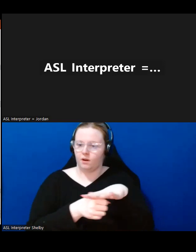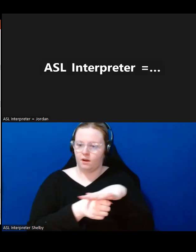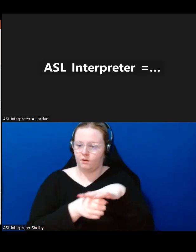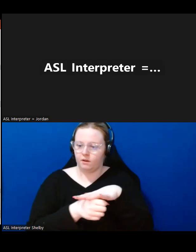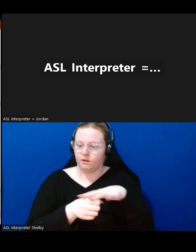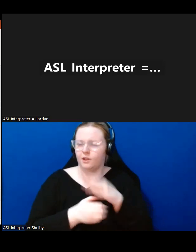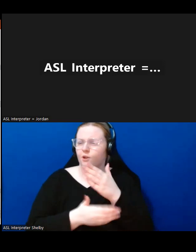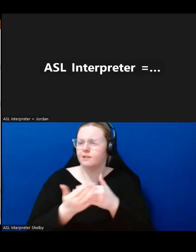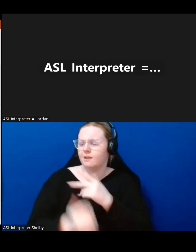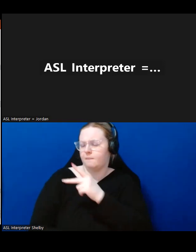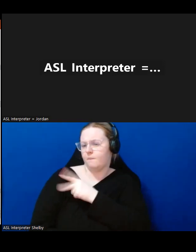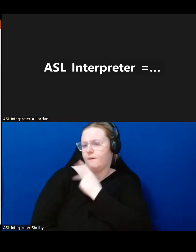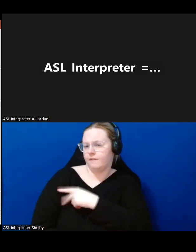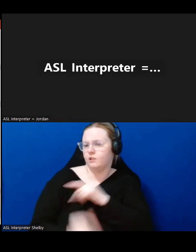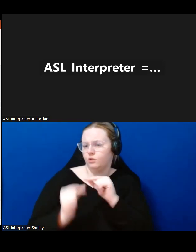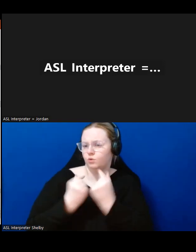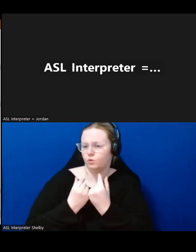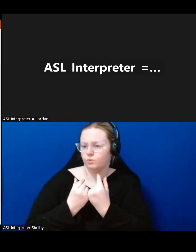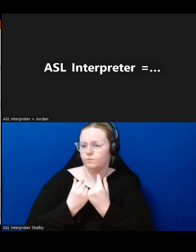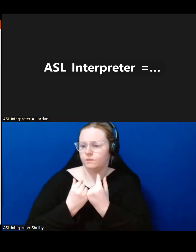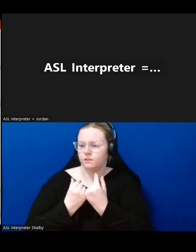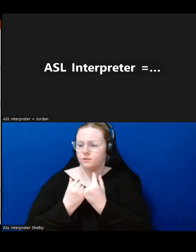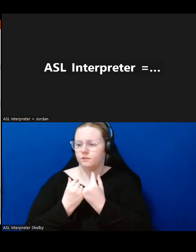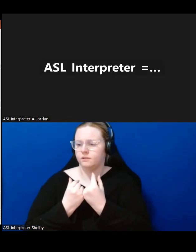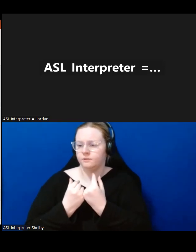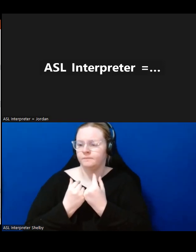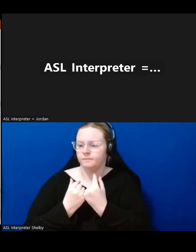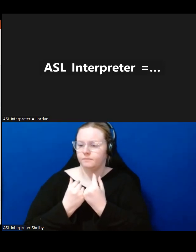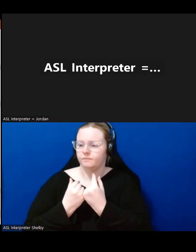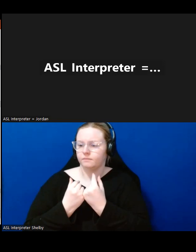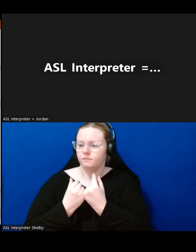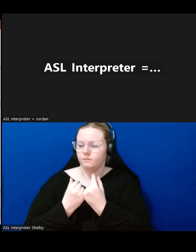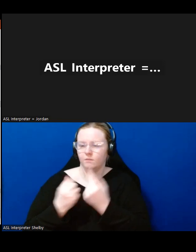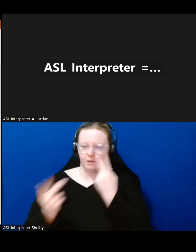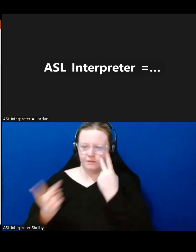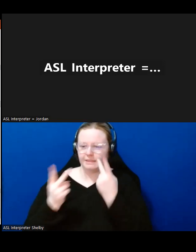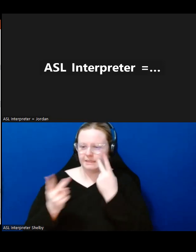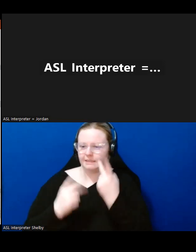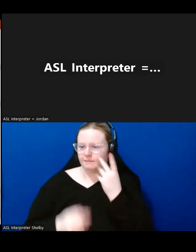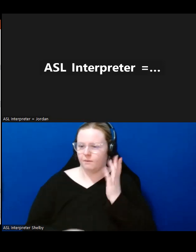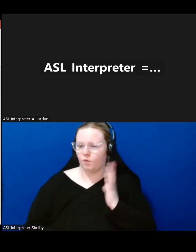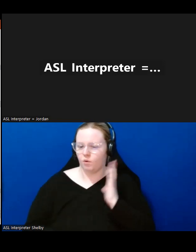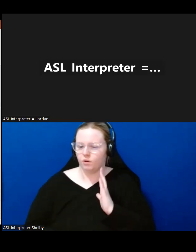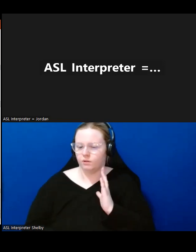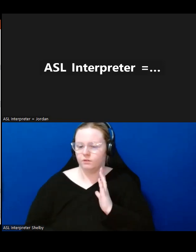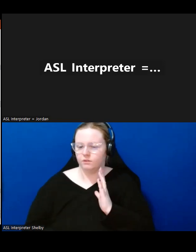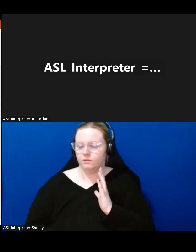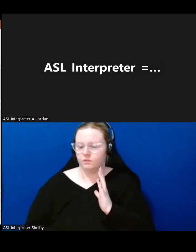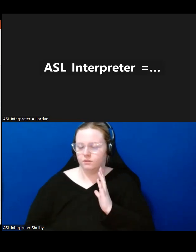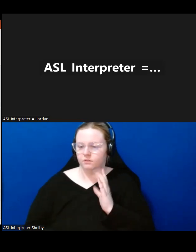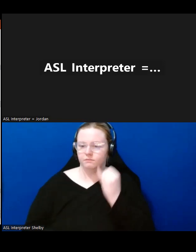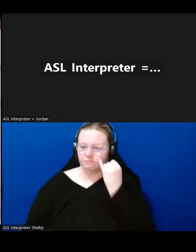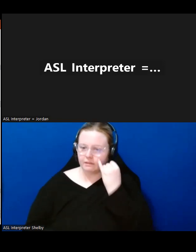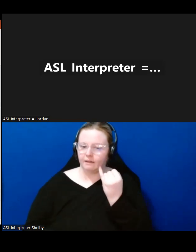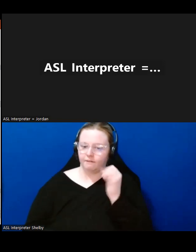provincial groups that I guess we've run into that sometimes with provincial groups. And the way